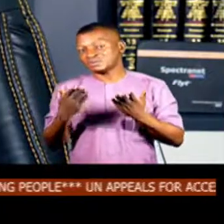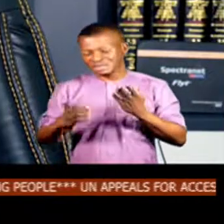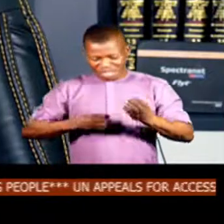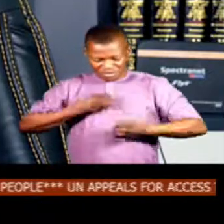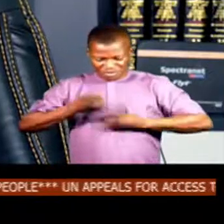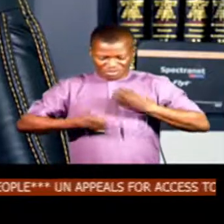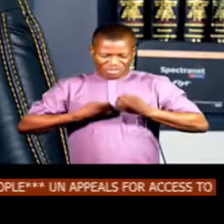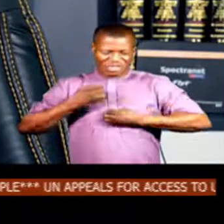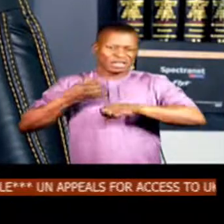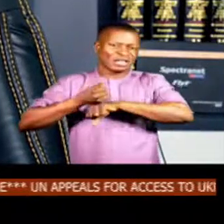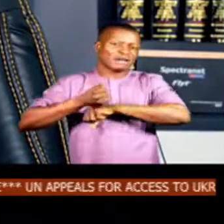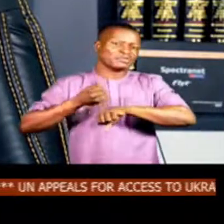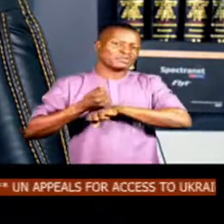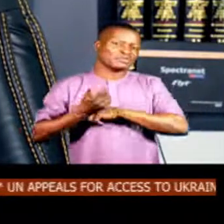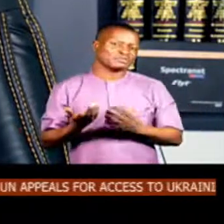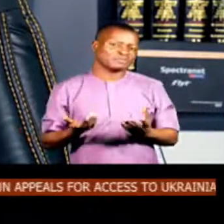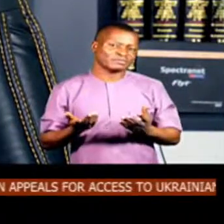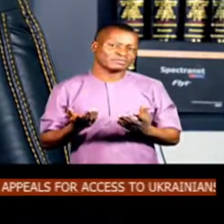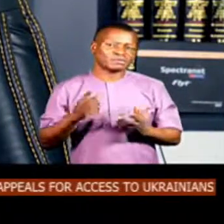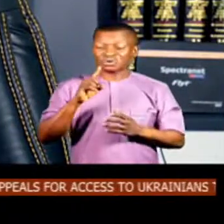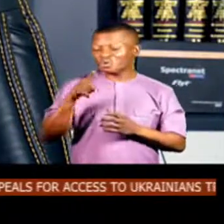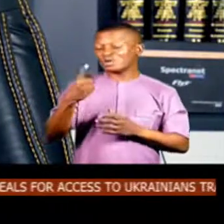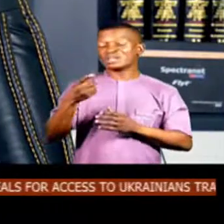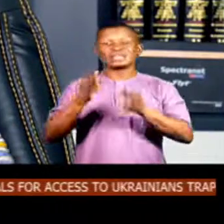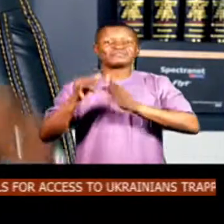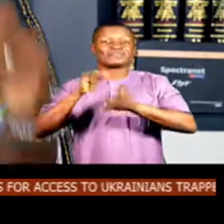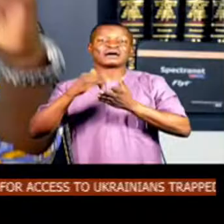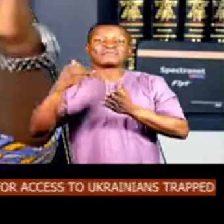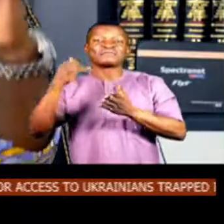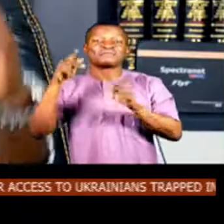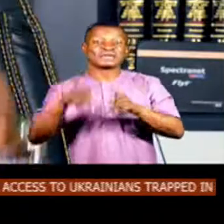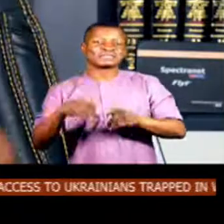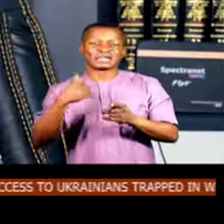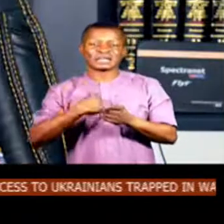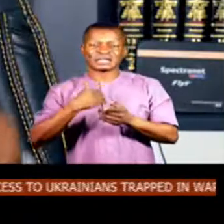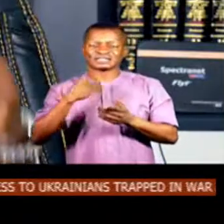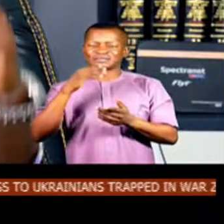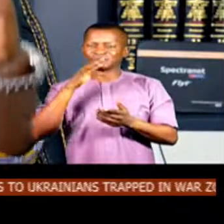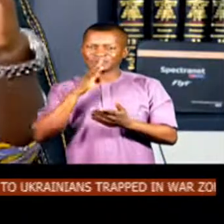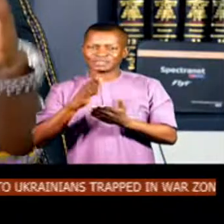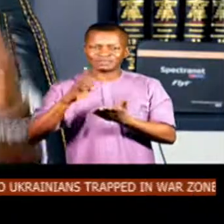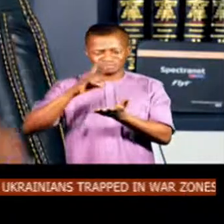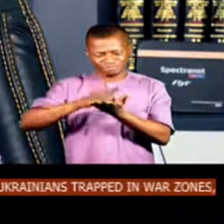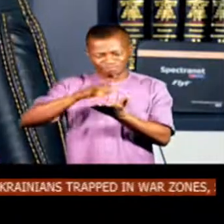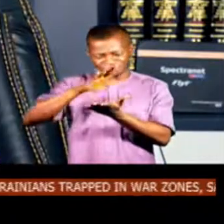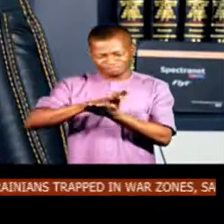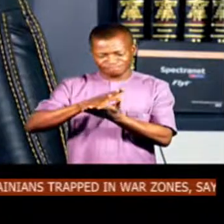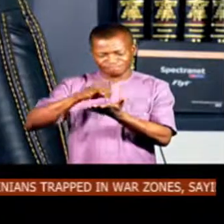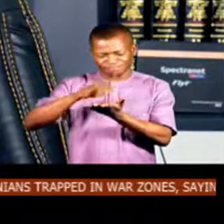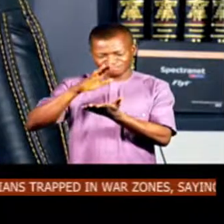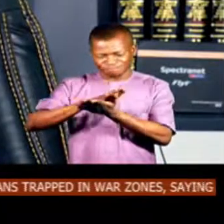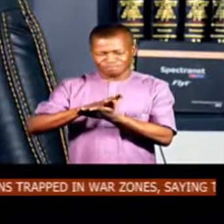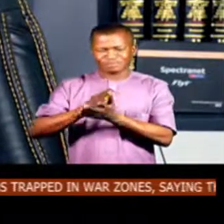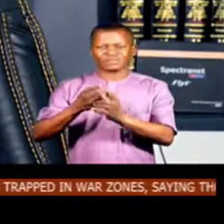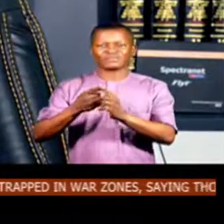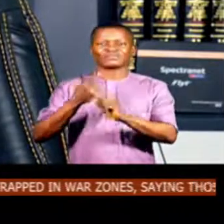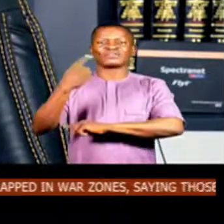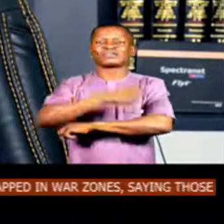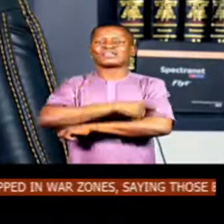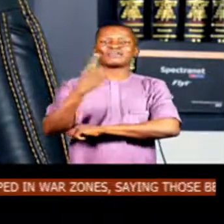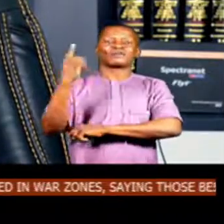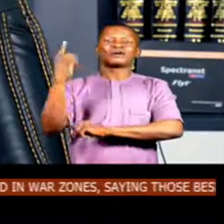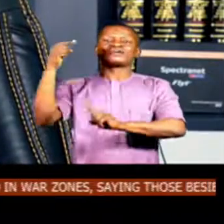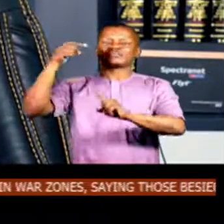maybe emotional abuse, except if that person has been documenting this abuse from day one, it